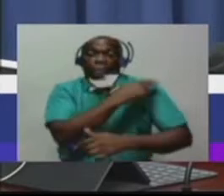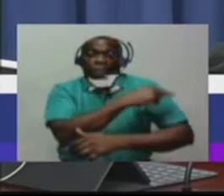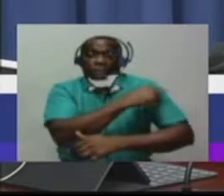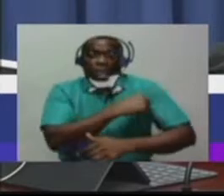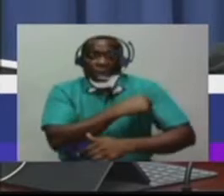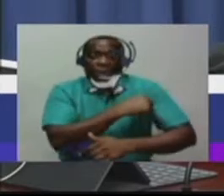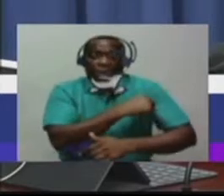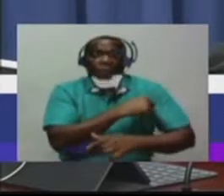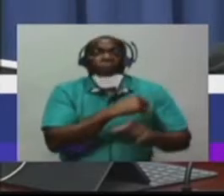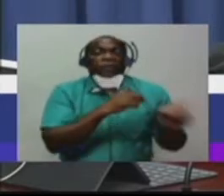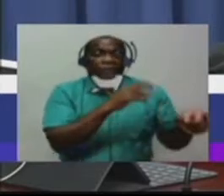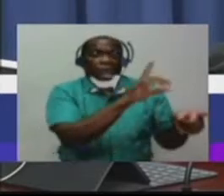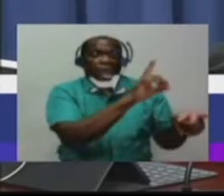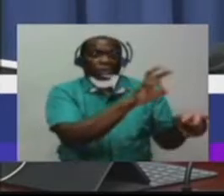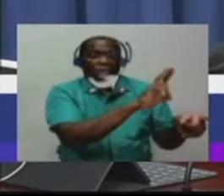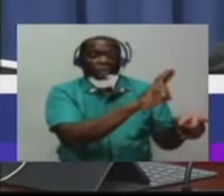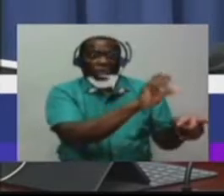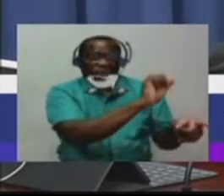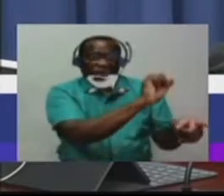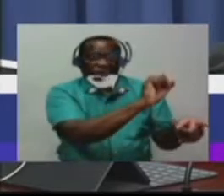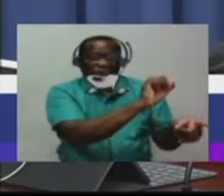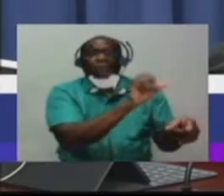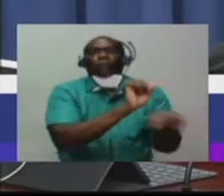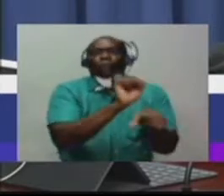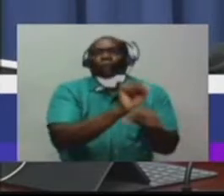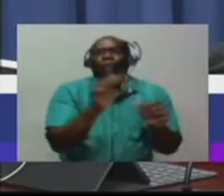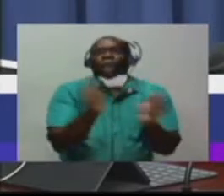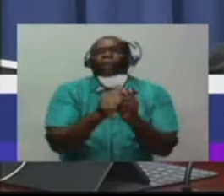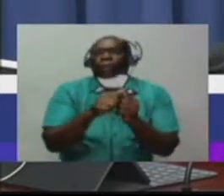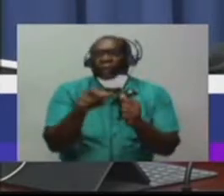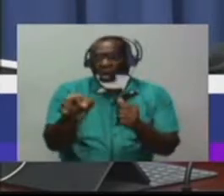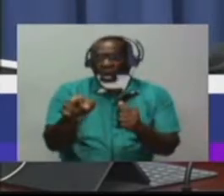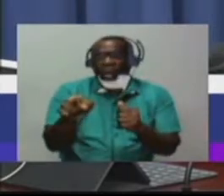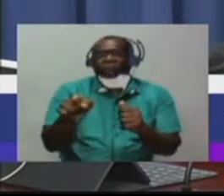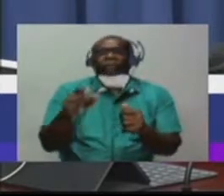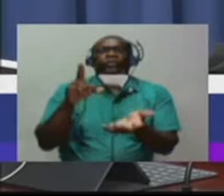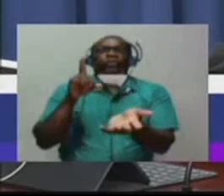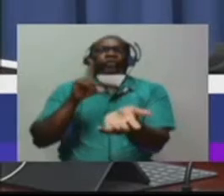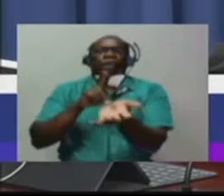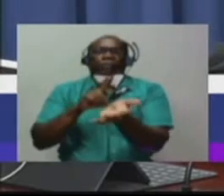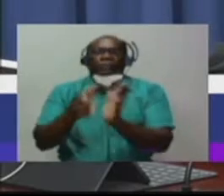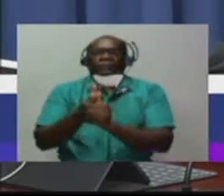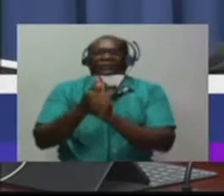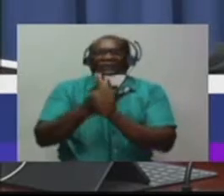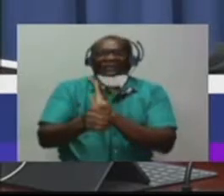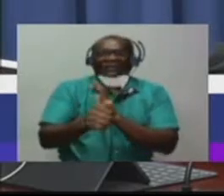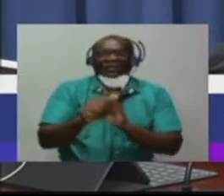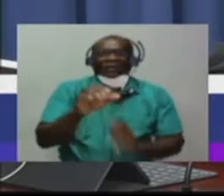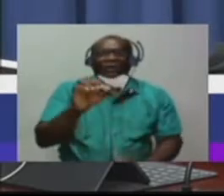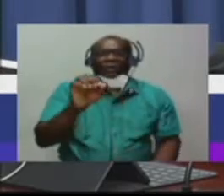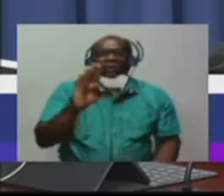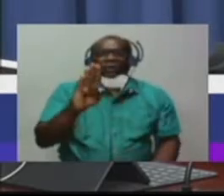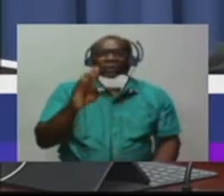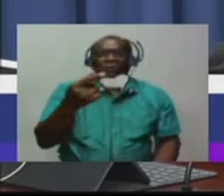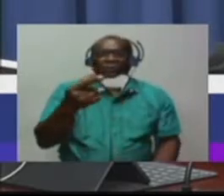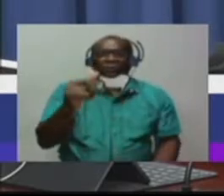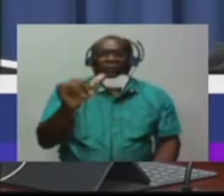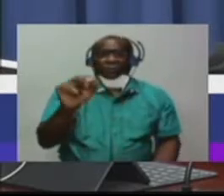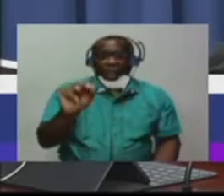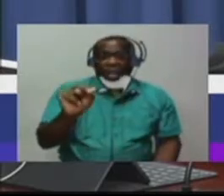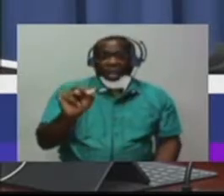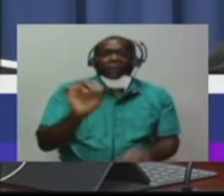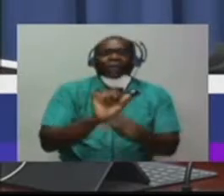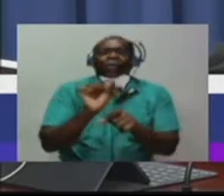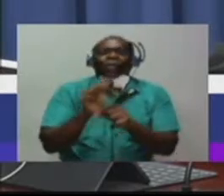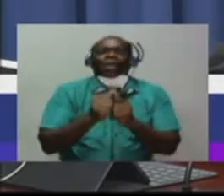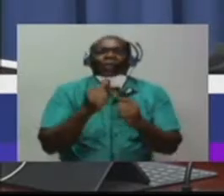sector OBGYNs to inform their patients that they could access the Pfizer vaccine in